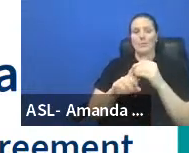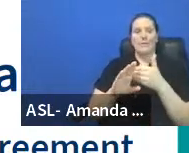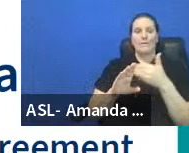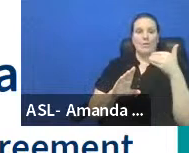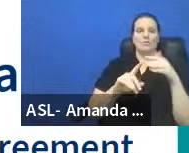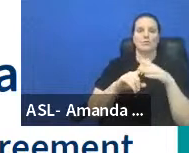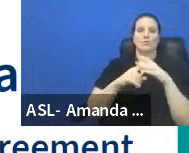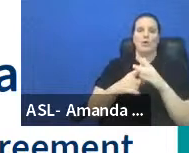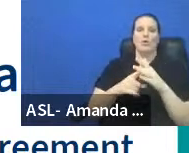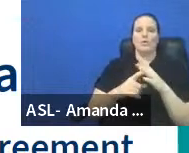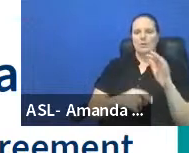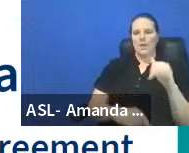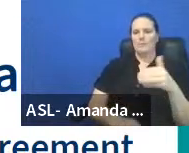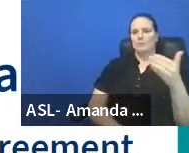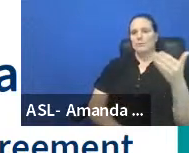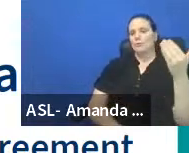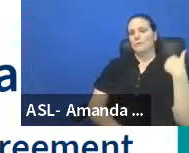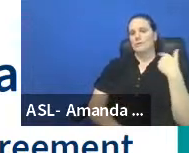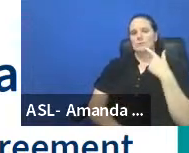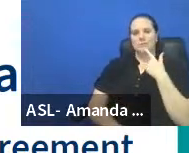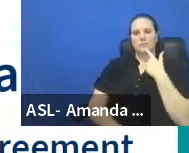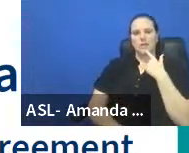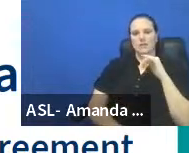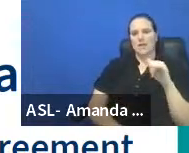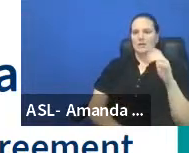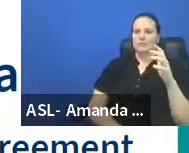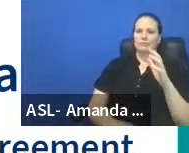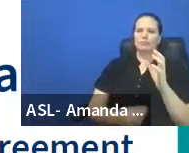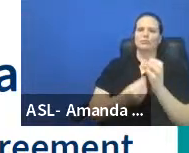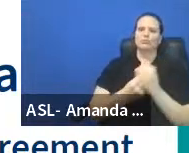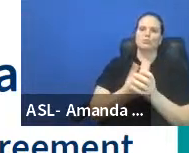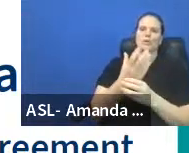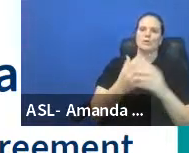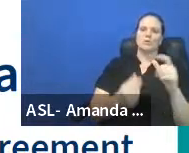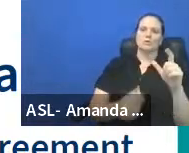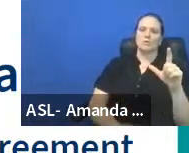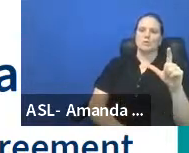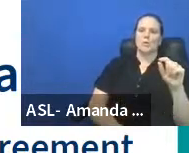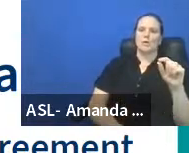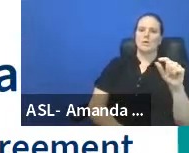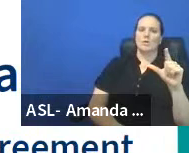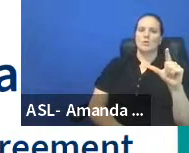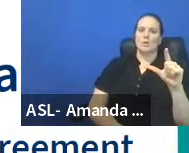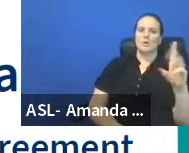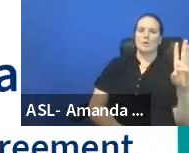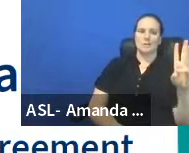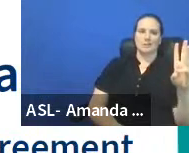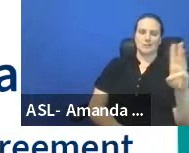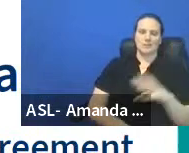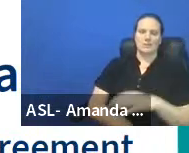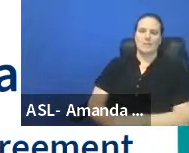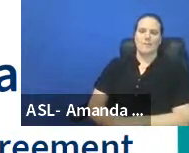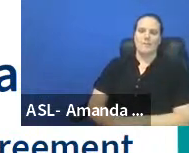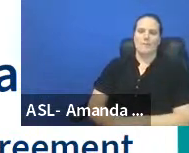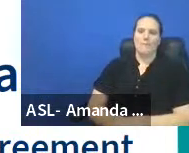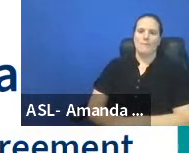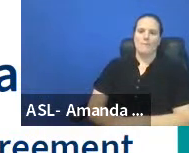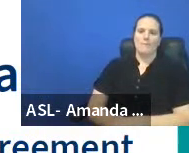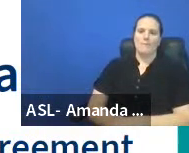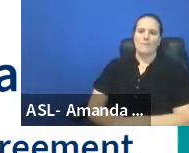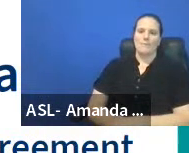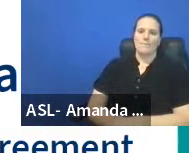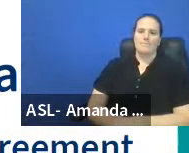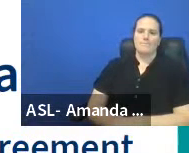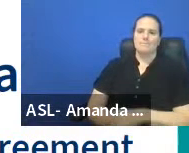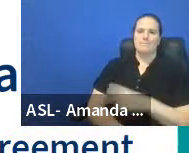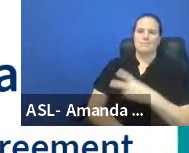you remember from one of the previous slides, we said that would happen in about spring of 2026. So we have 2-ish